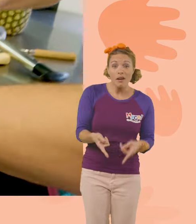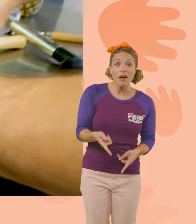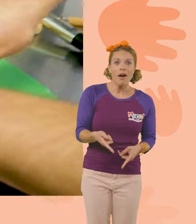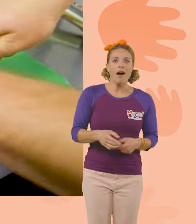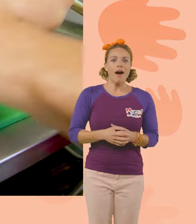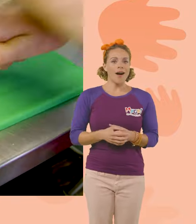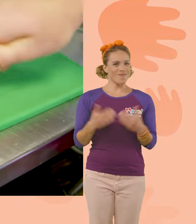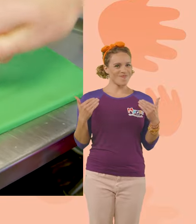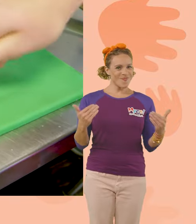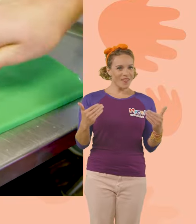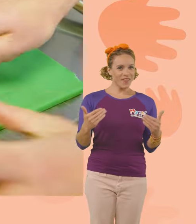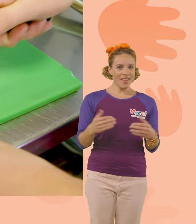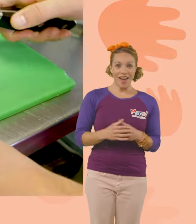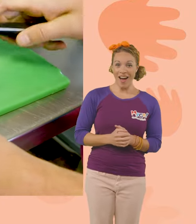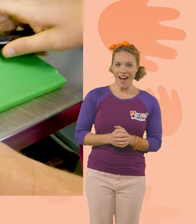Here we go.